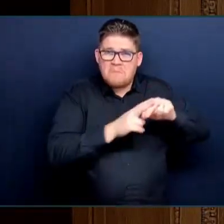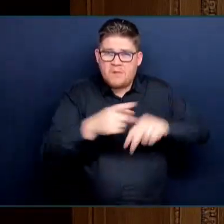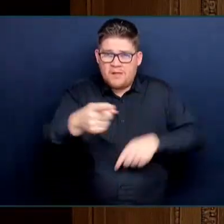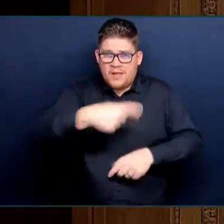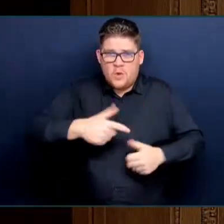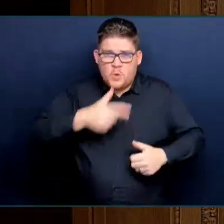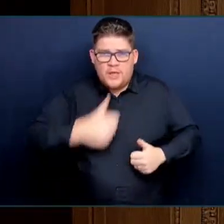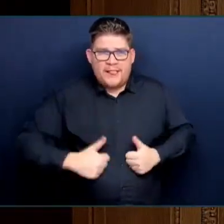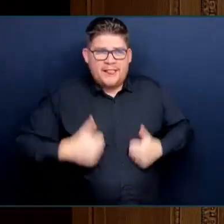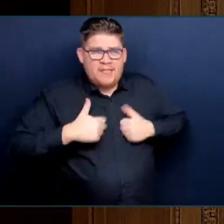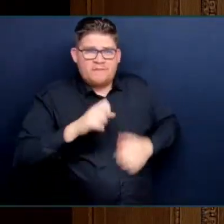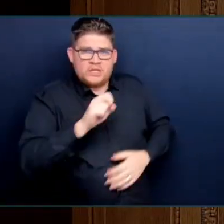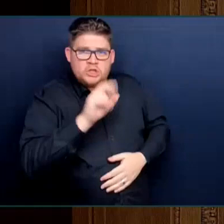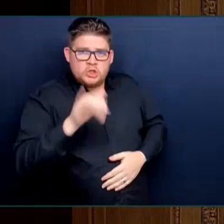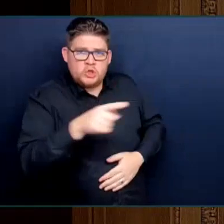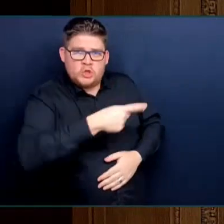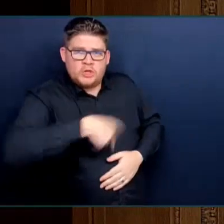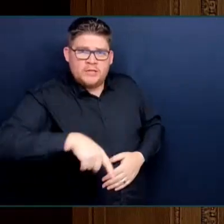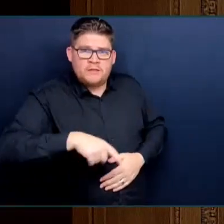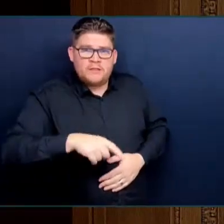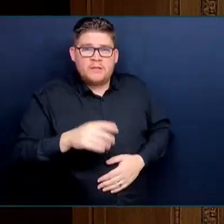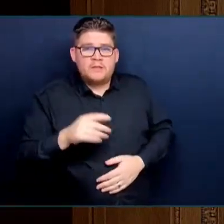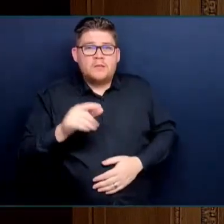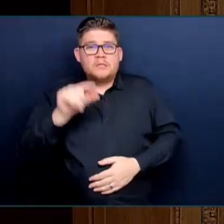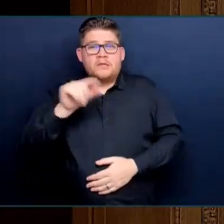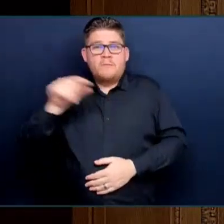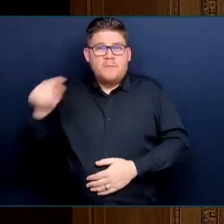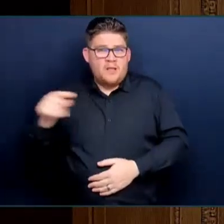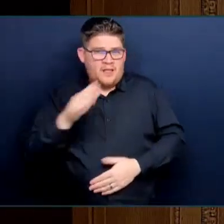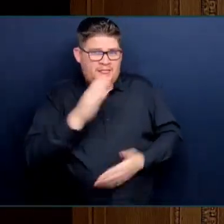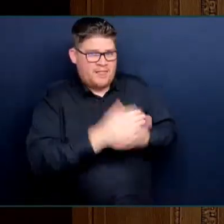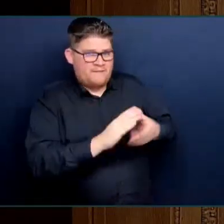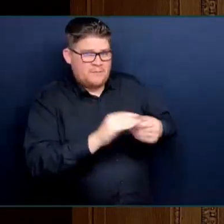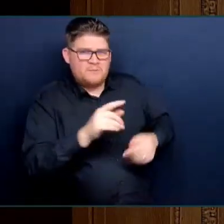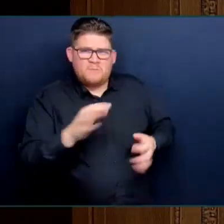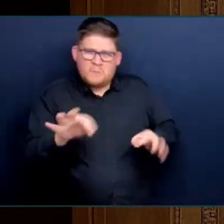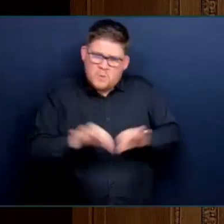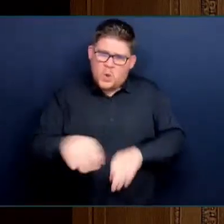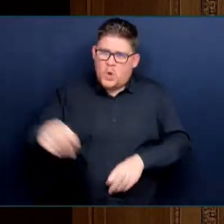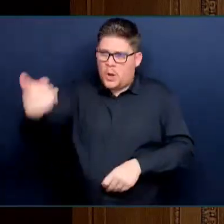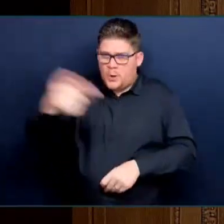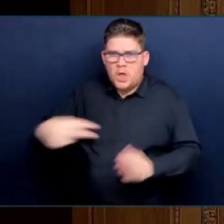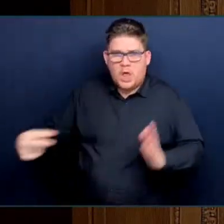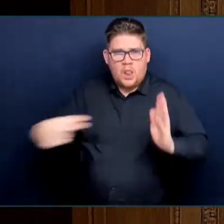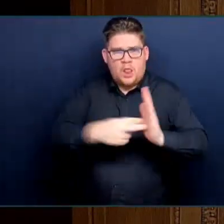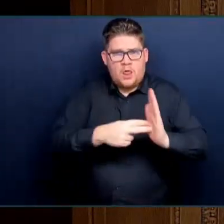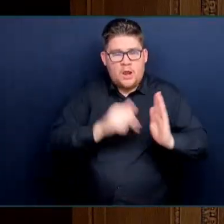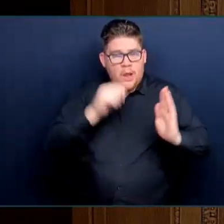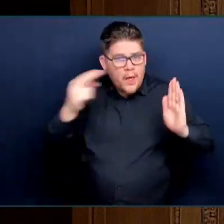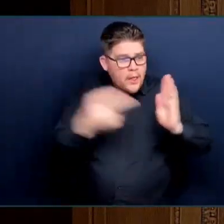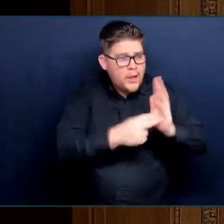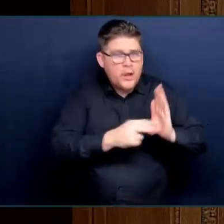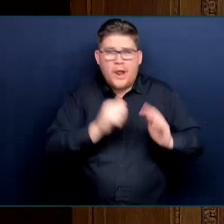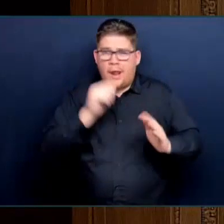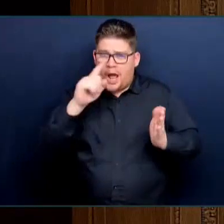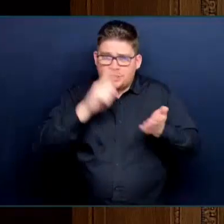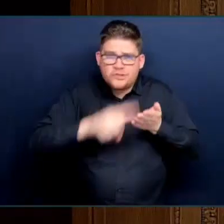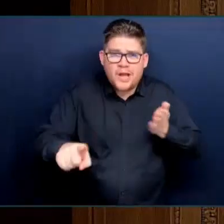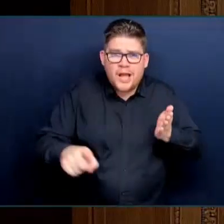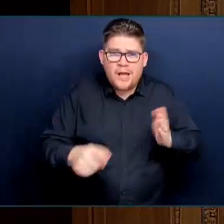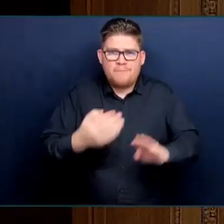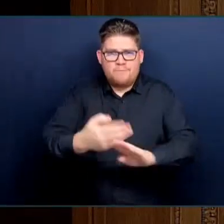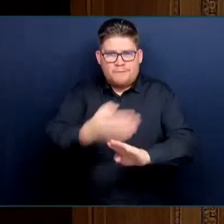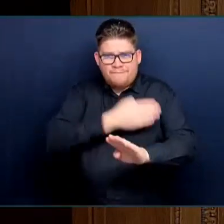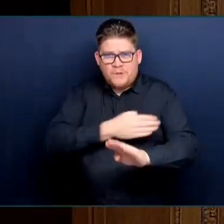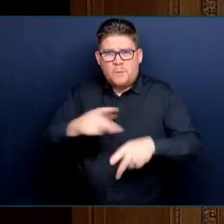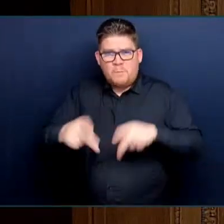his government should simply say so, and believe me, before people in Surrey have a chance to assess this at the civic level, they